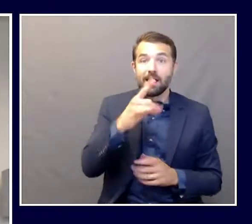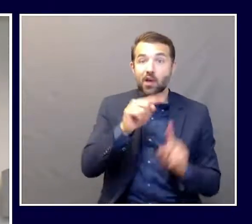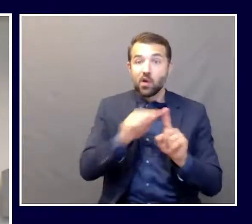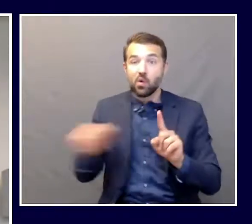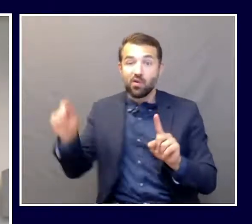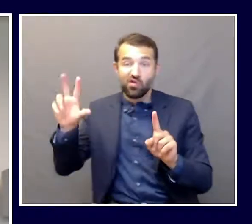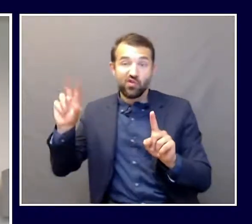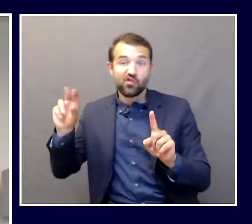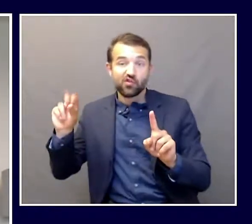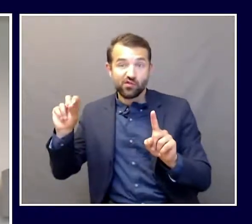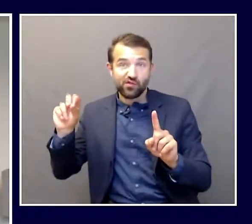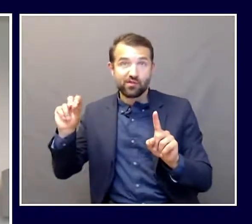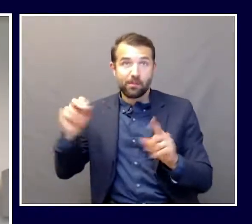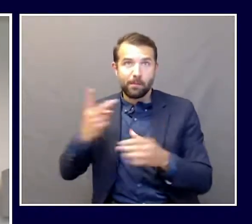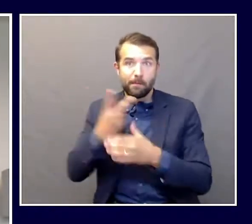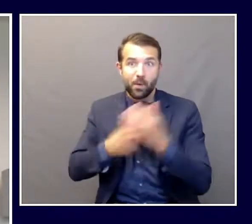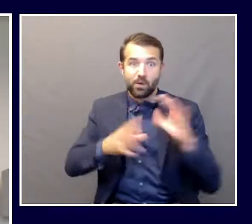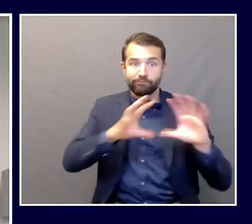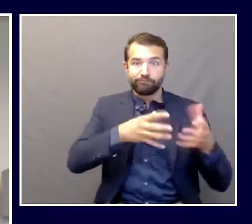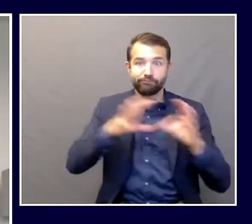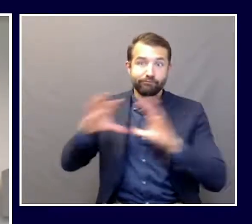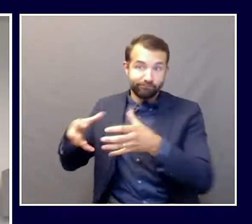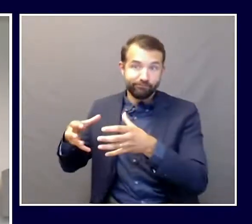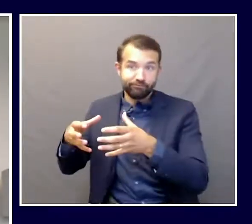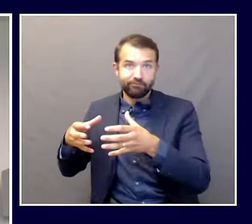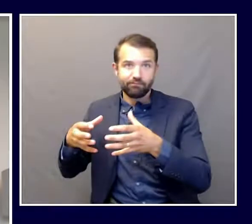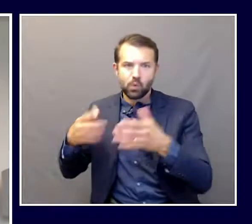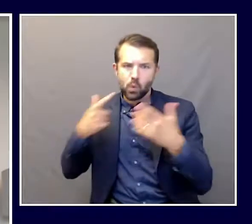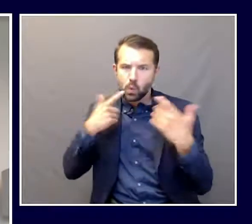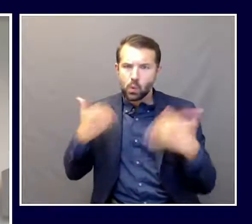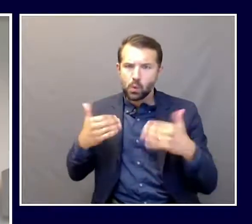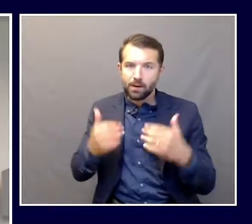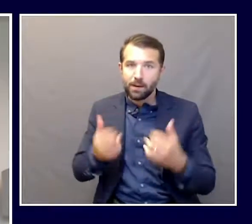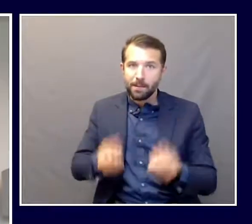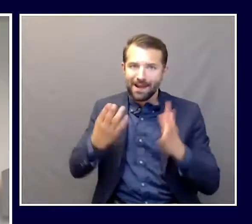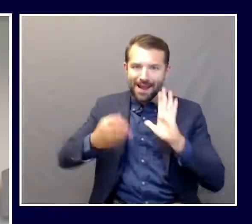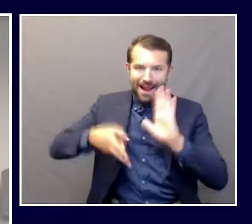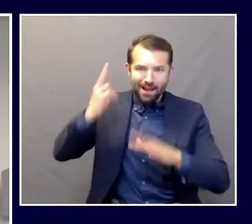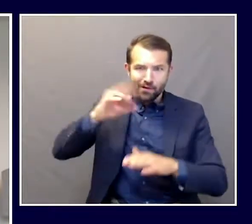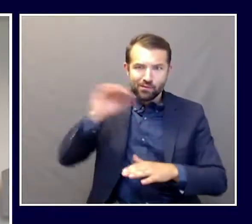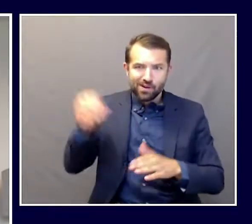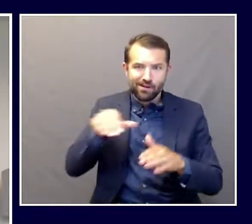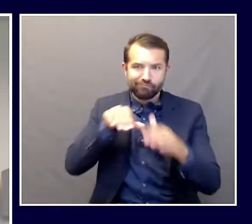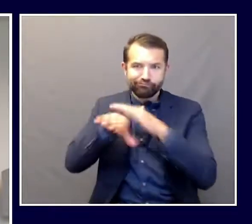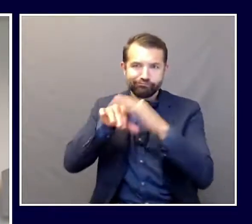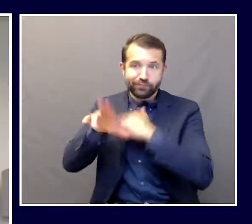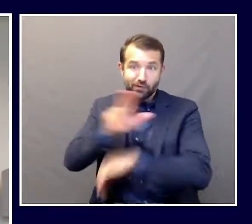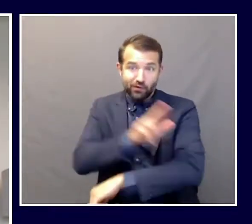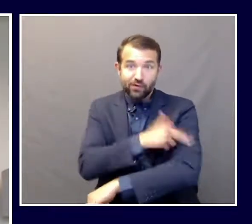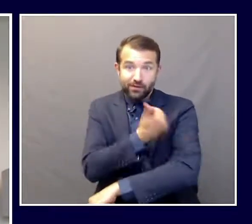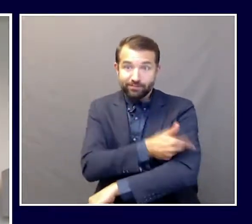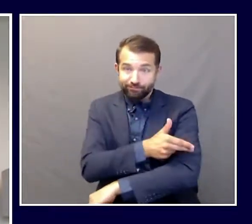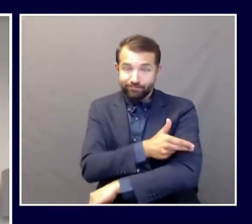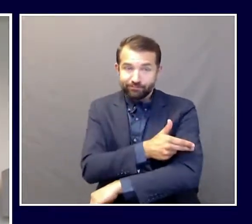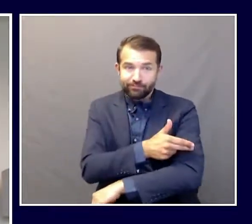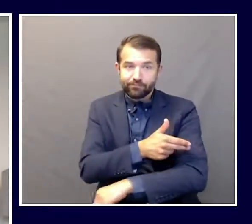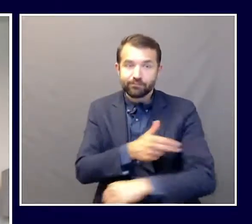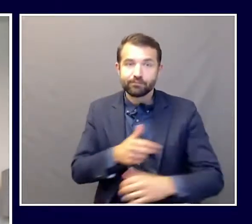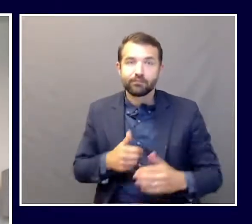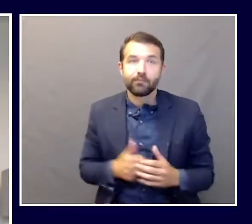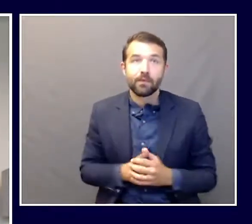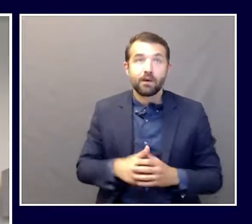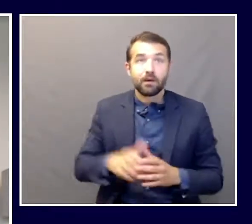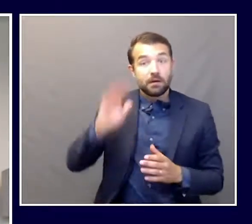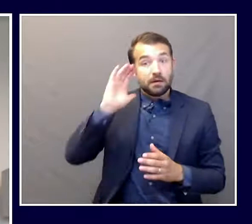it appears that the Delta variant is more deadly, but there needs to be more analysis before that conclusion is